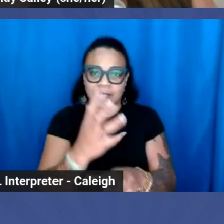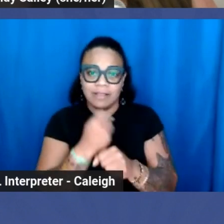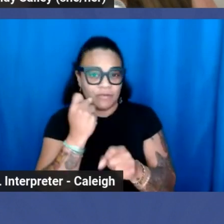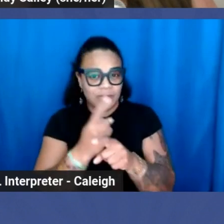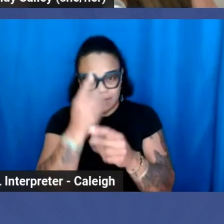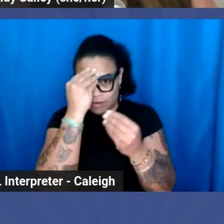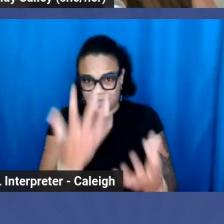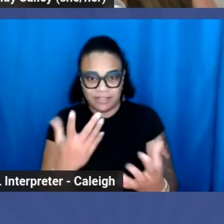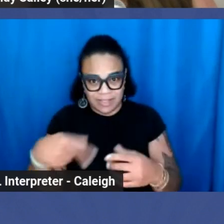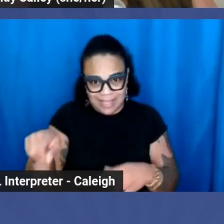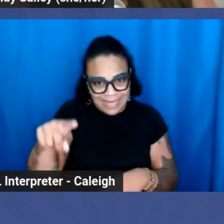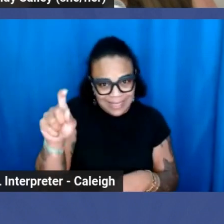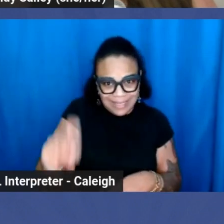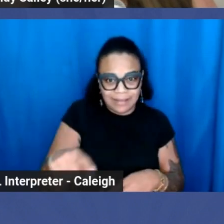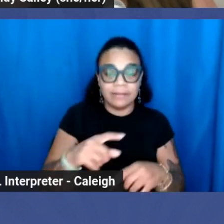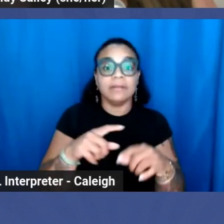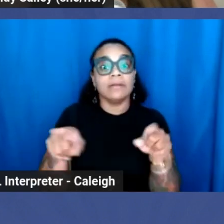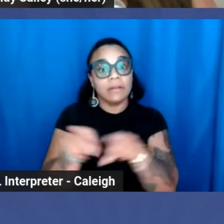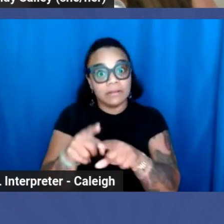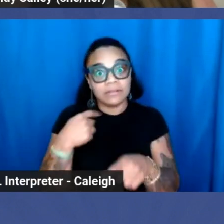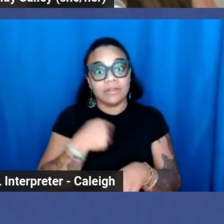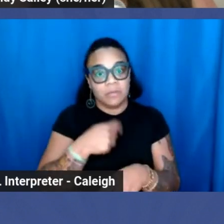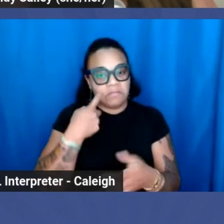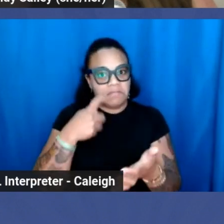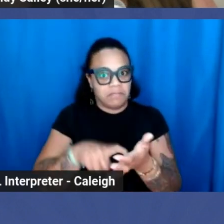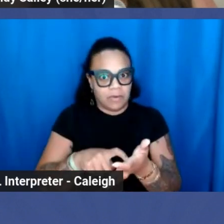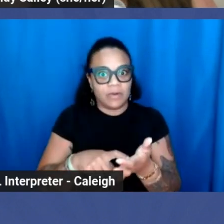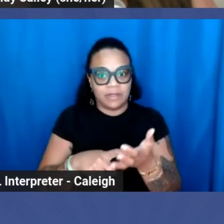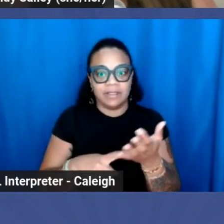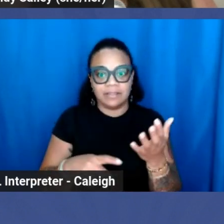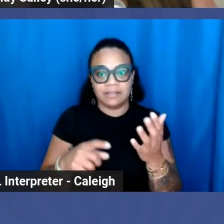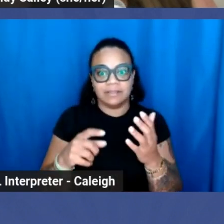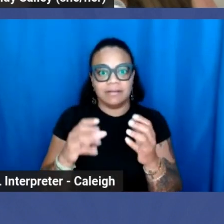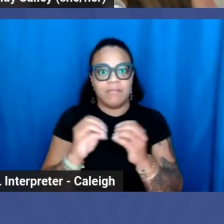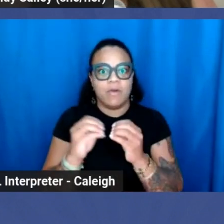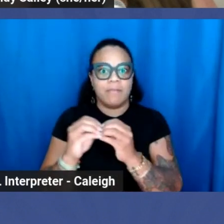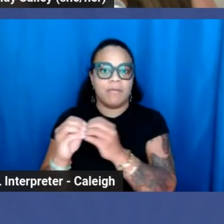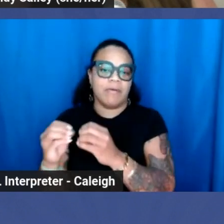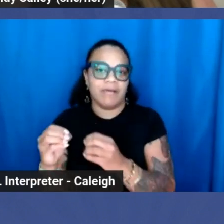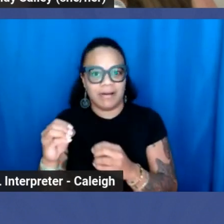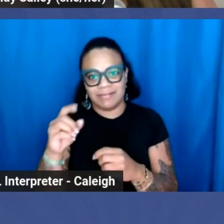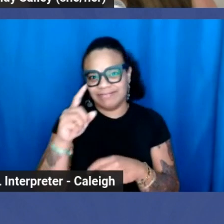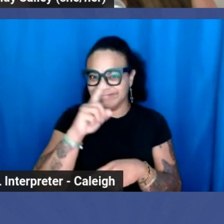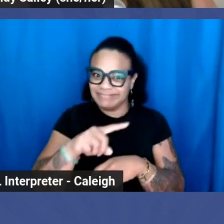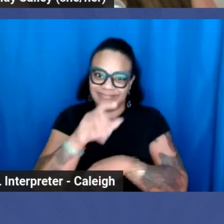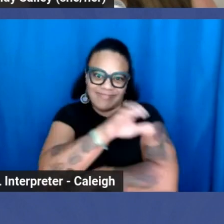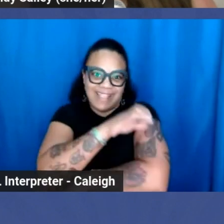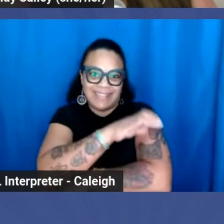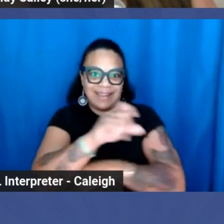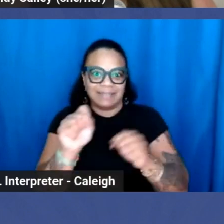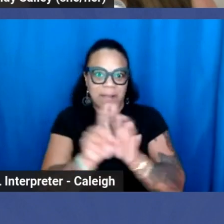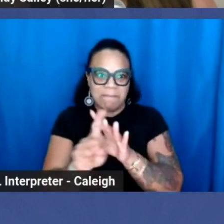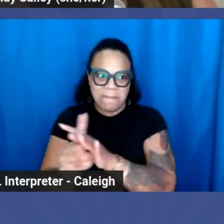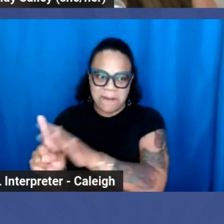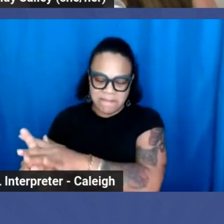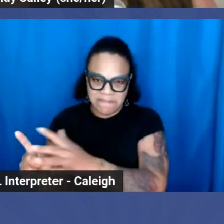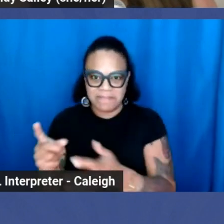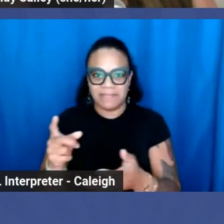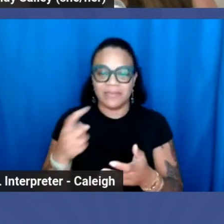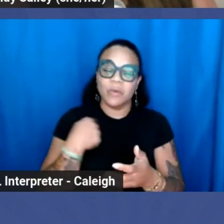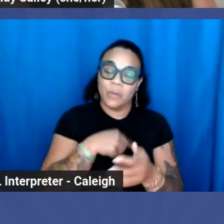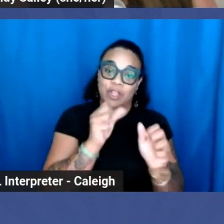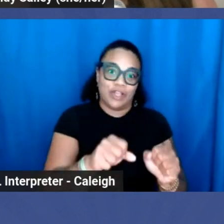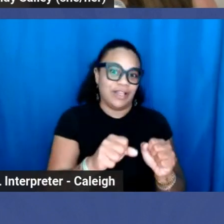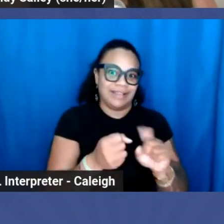need. But also we see that there is a rise in fake clinics. And we can go into this for a long time, but we can see that